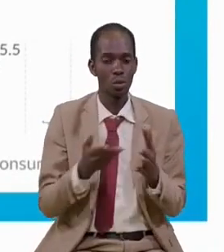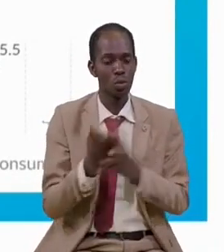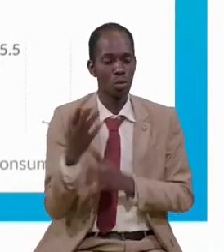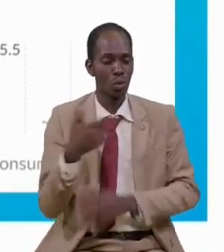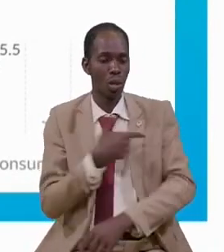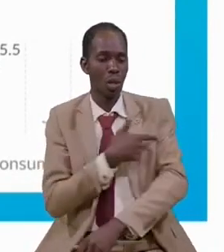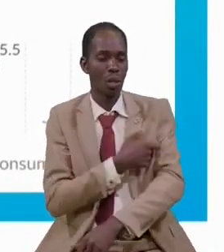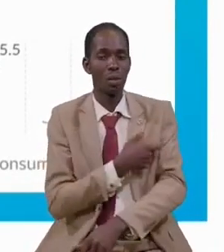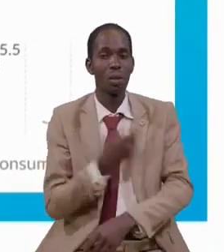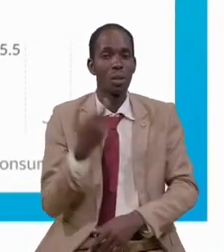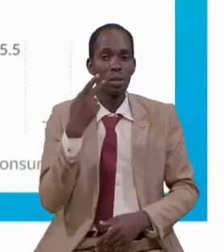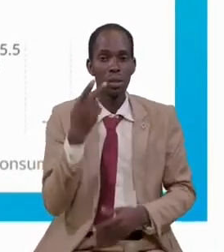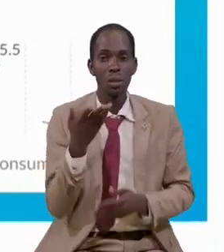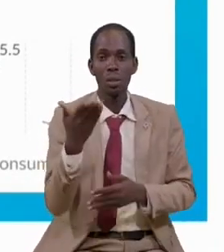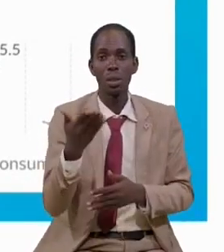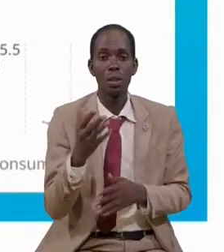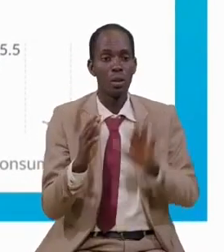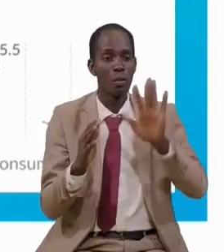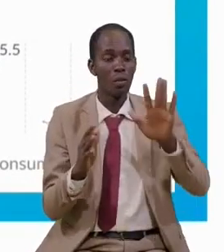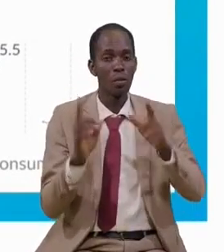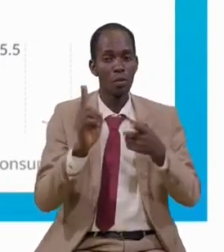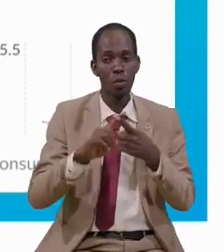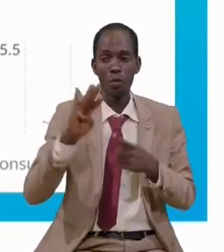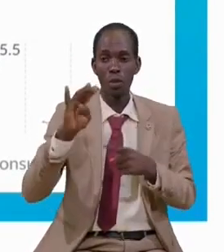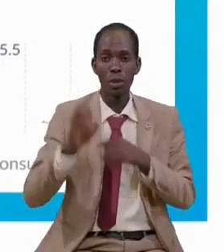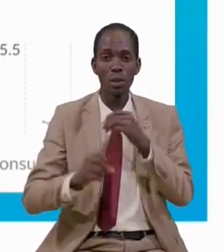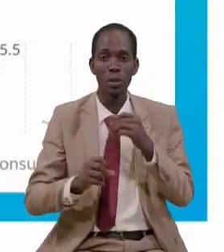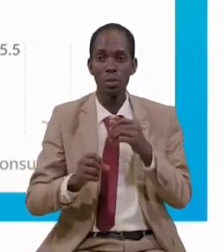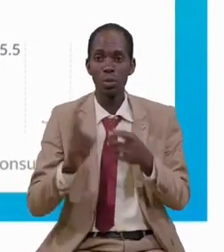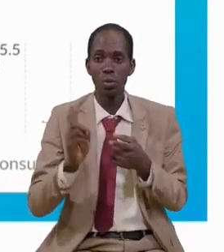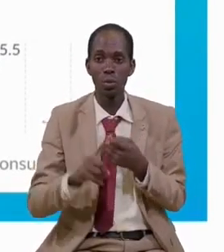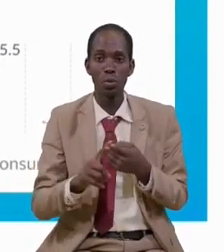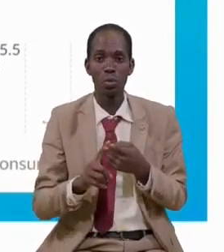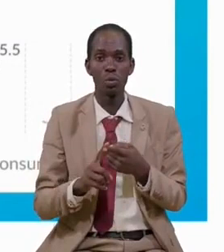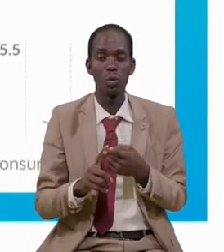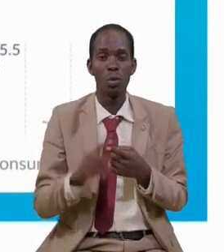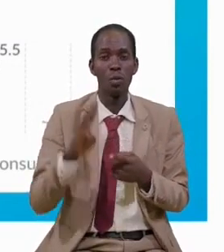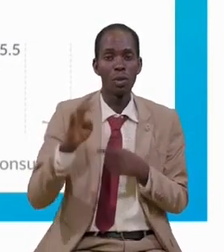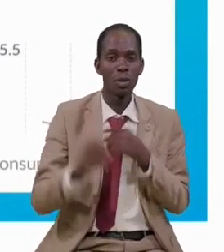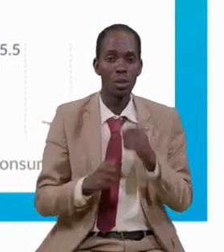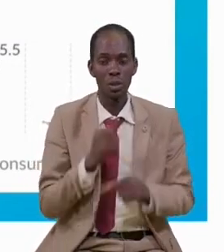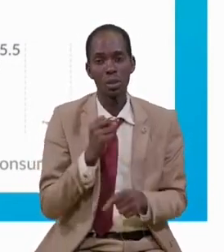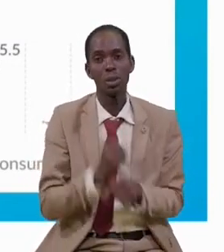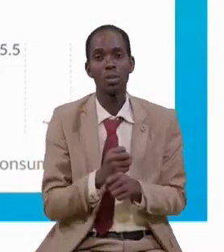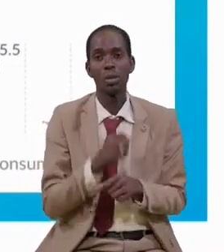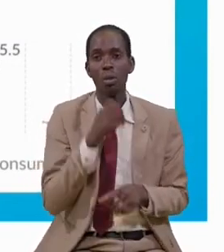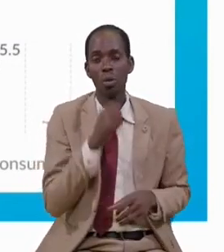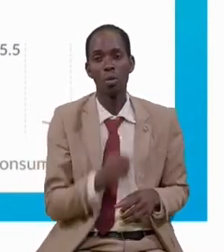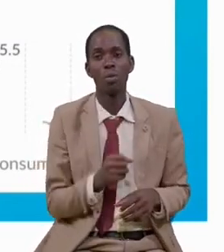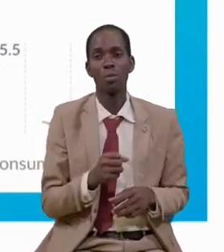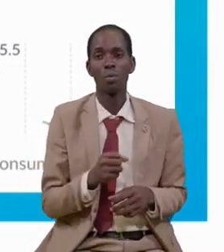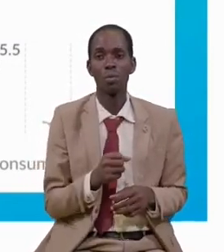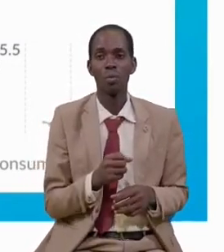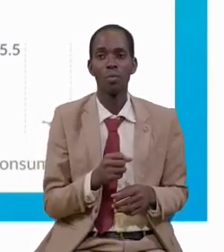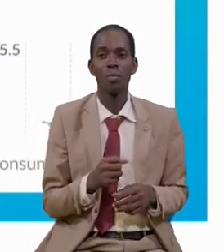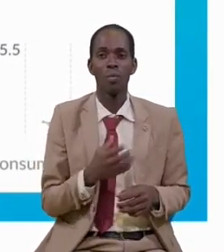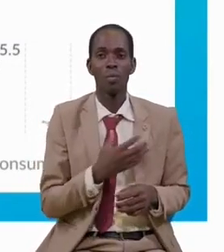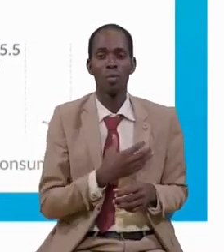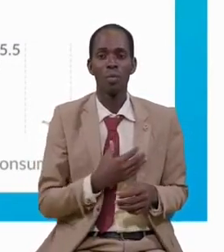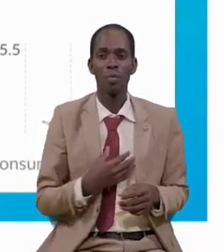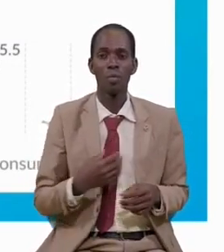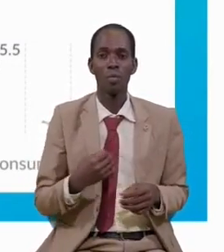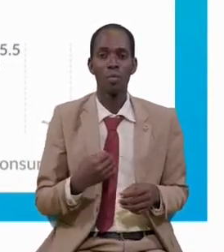statistics, 15 to 49 years old. The United States topped the chart with 20.7%, followed by Europe. It's